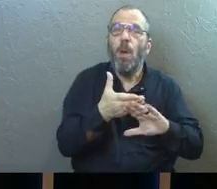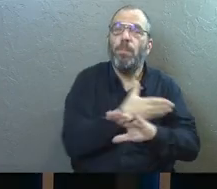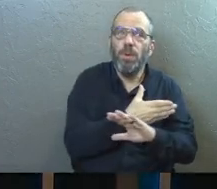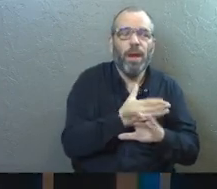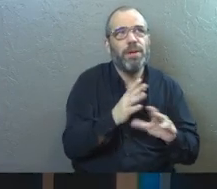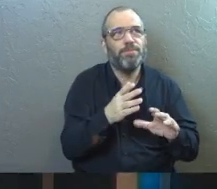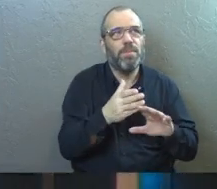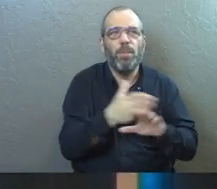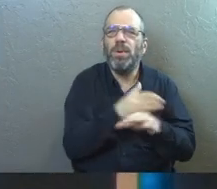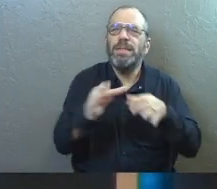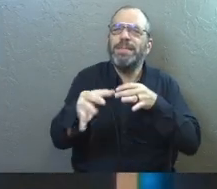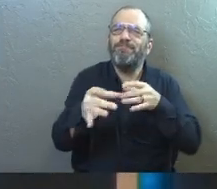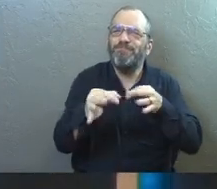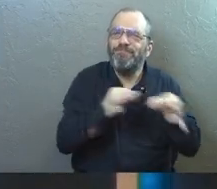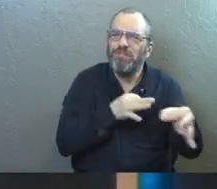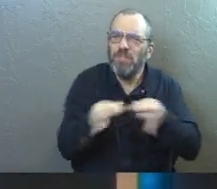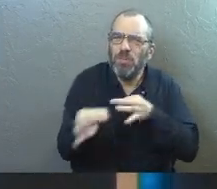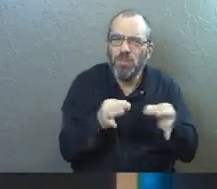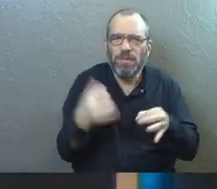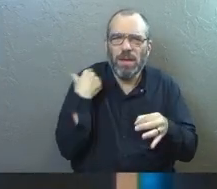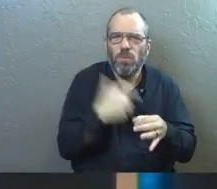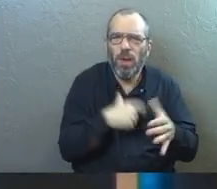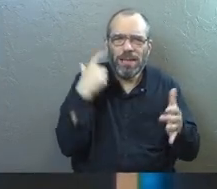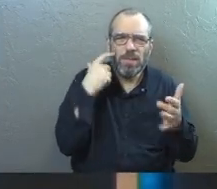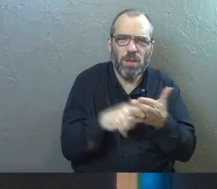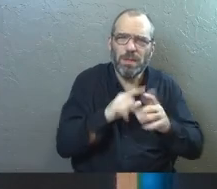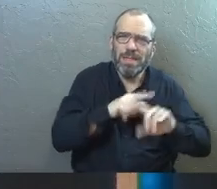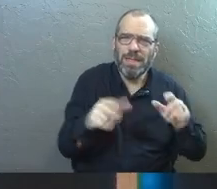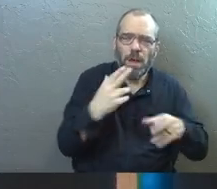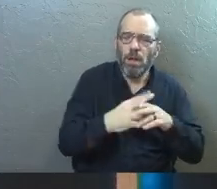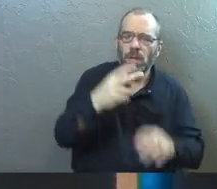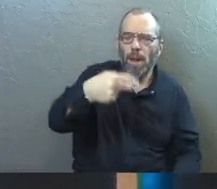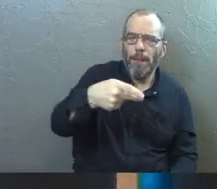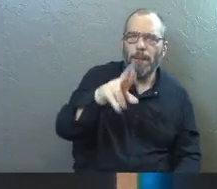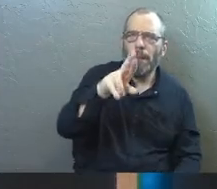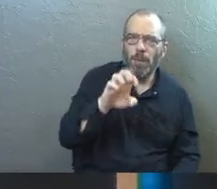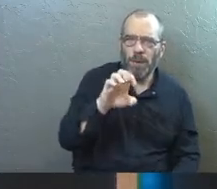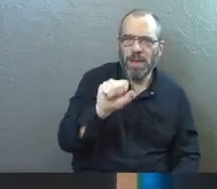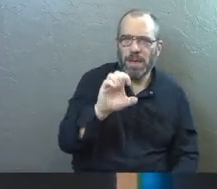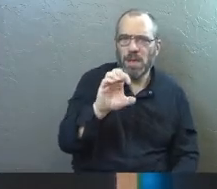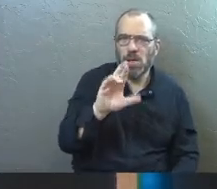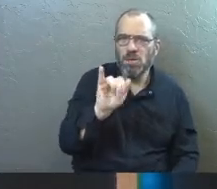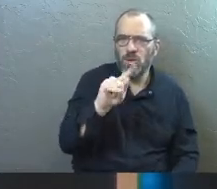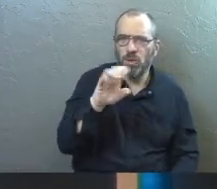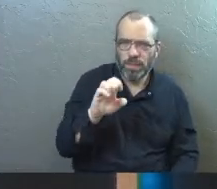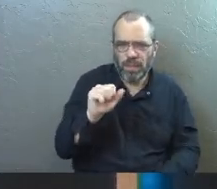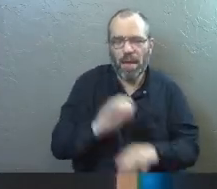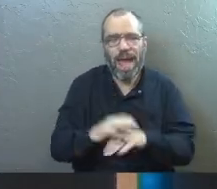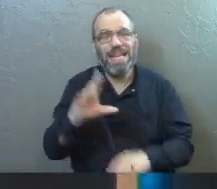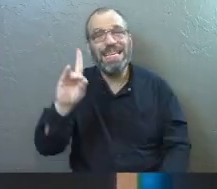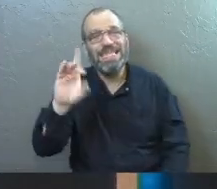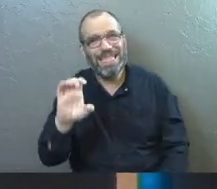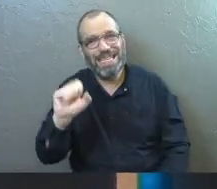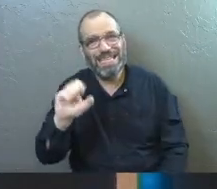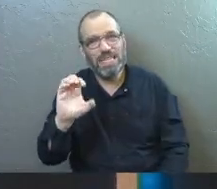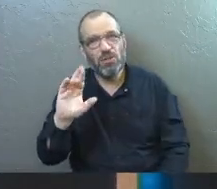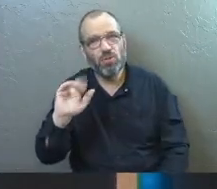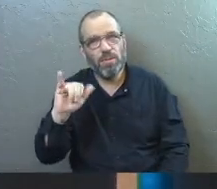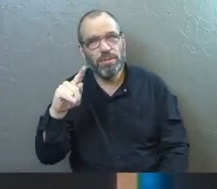prescriptive or descriptive, and how it's important for us to recognize the difference there so that we read it and aren't taking some things that God never intended for us to